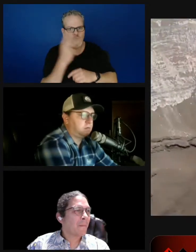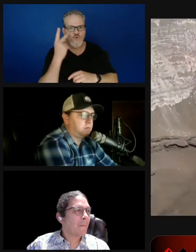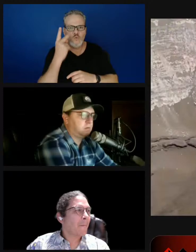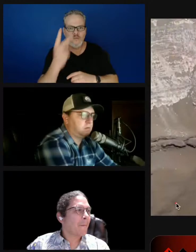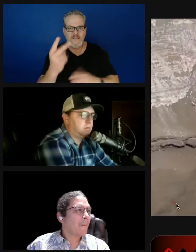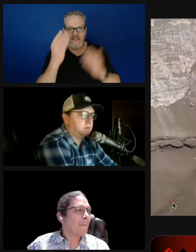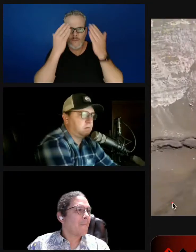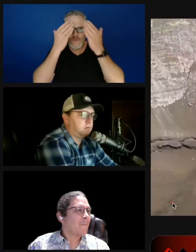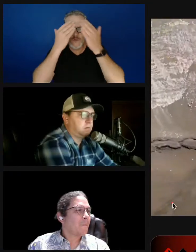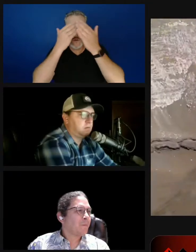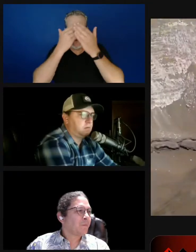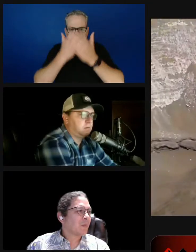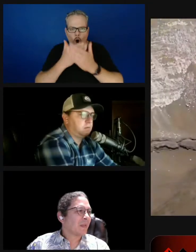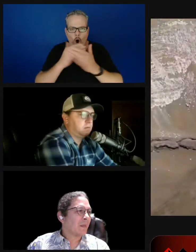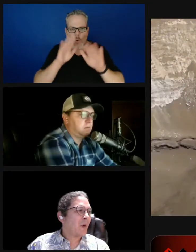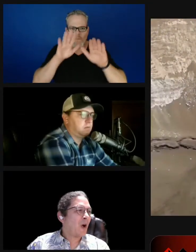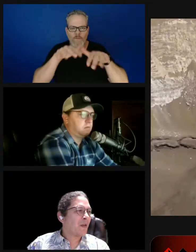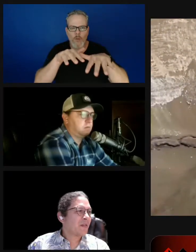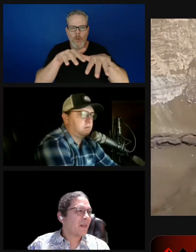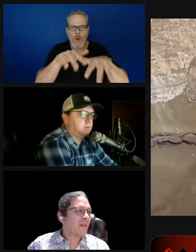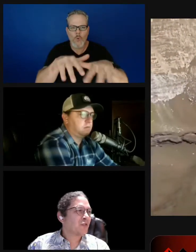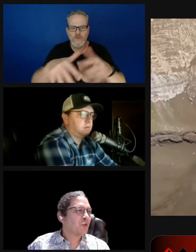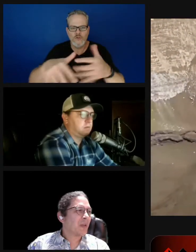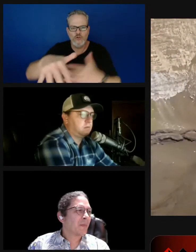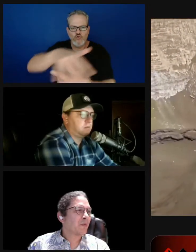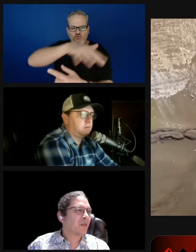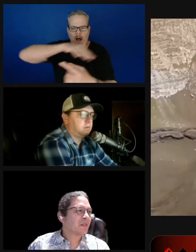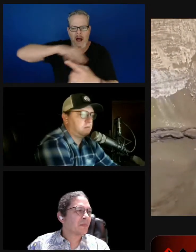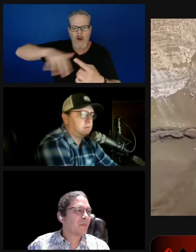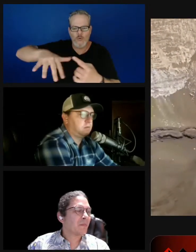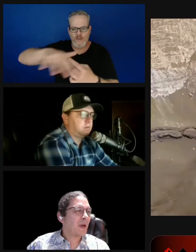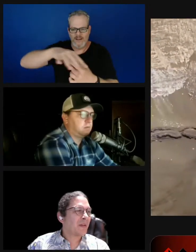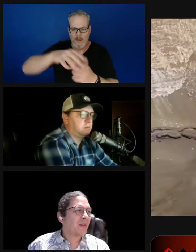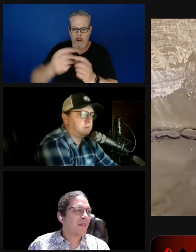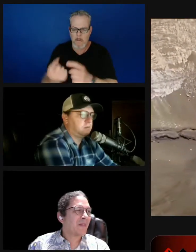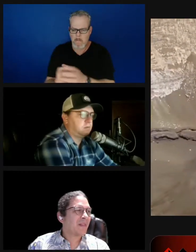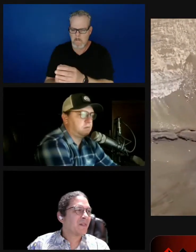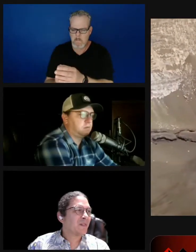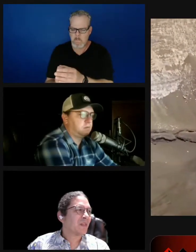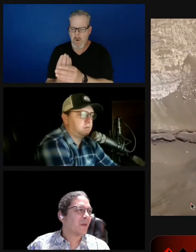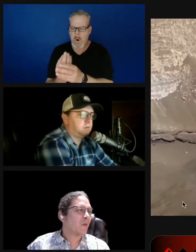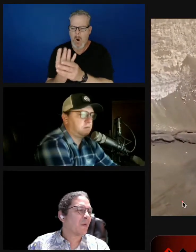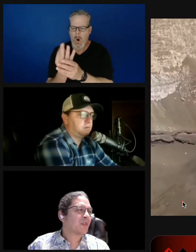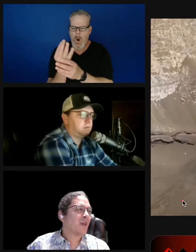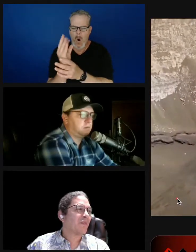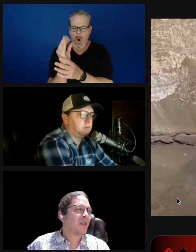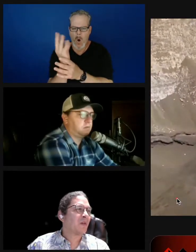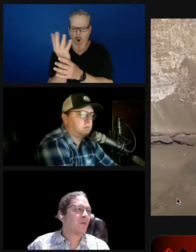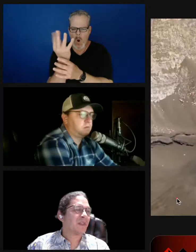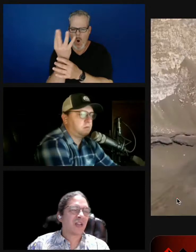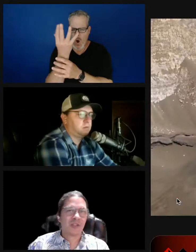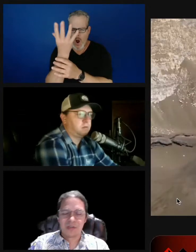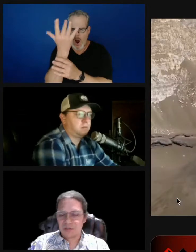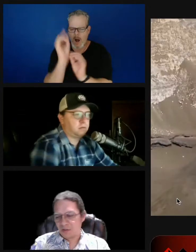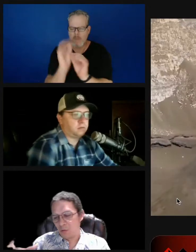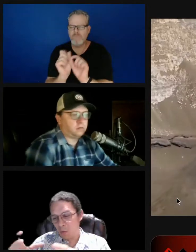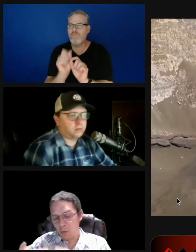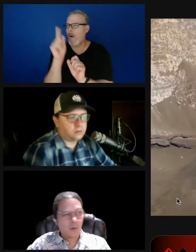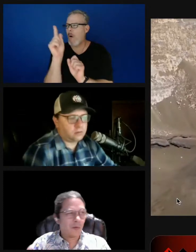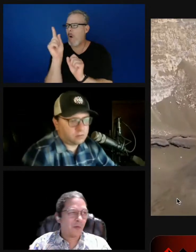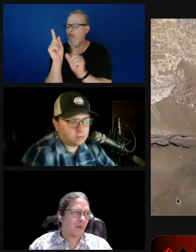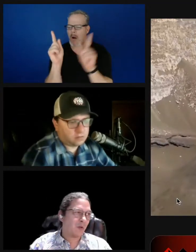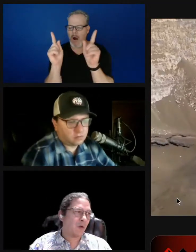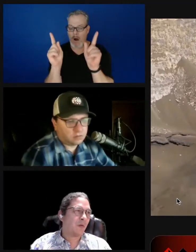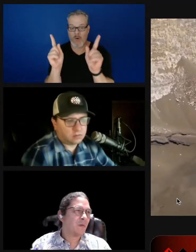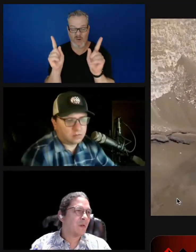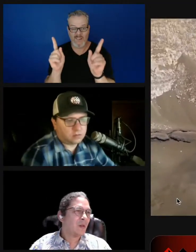forming. Like a pond, lava shooting up through this ponded lava right there. So what we saw in the video, it was actually a